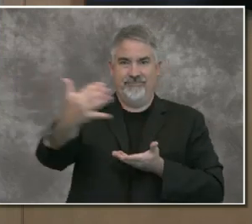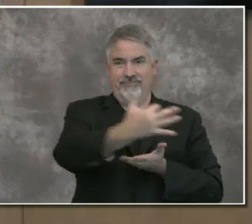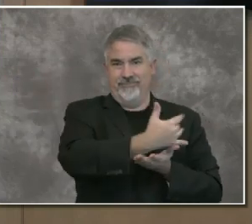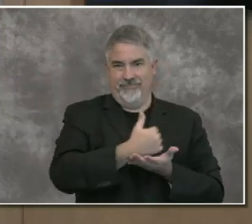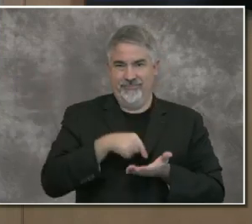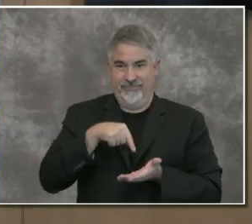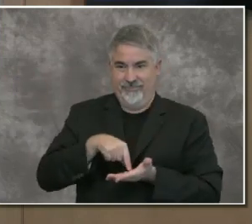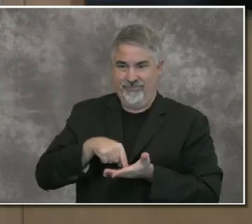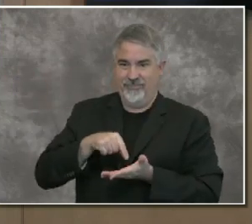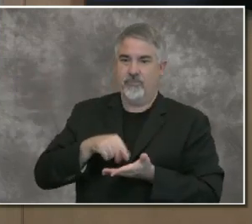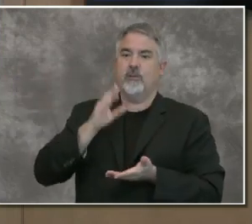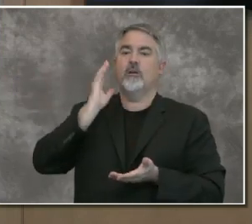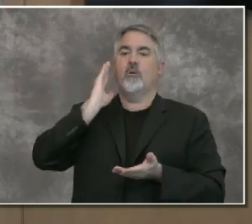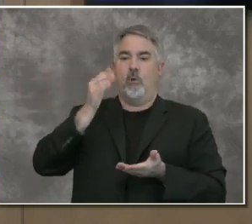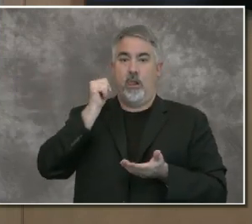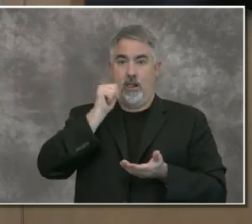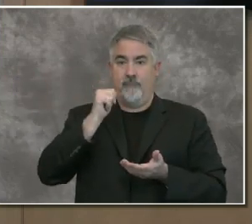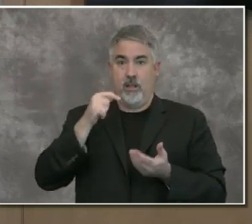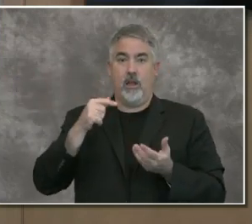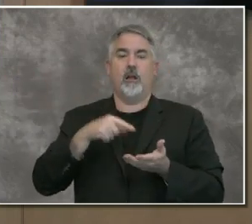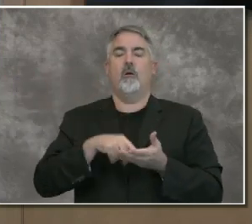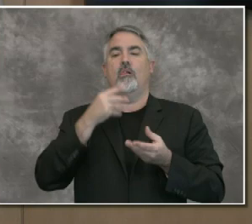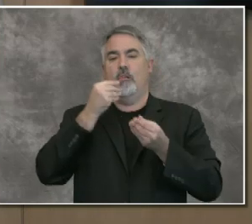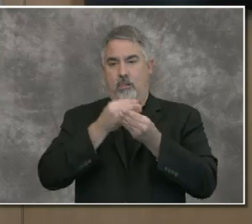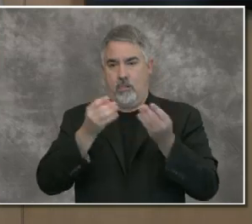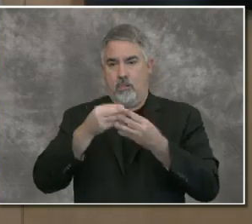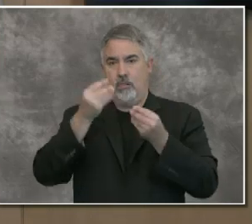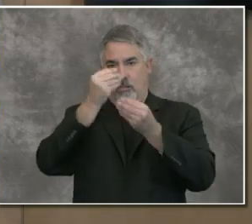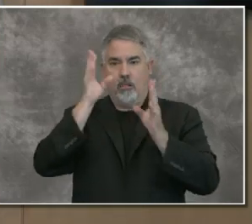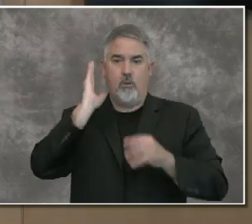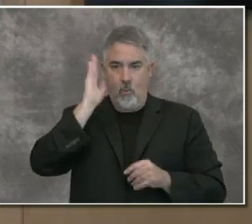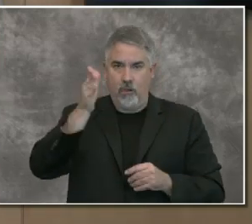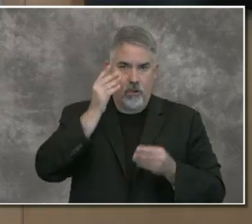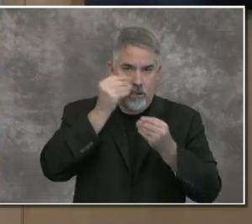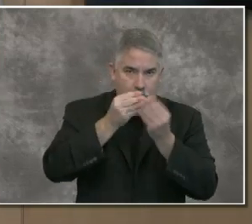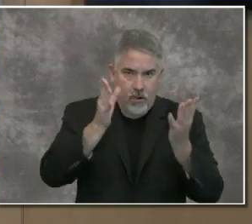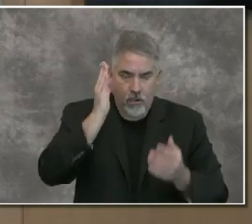with everyone else watching, will be the very first people to know.